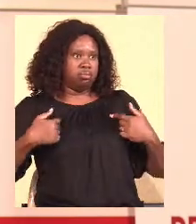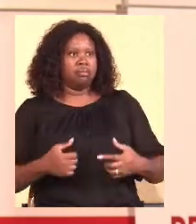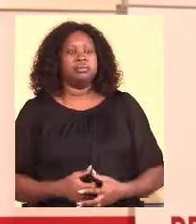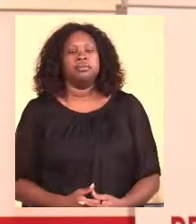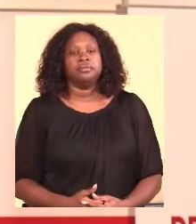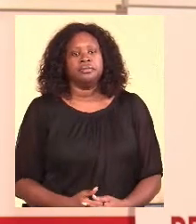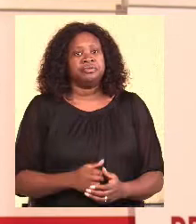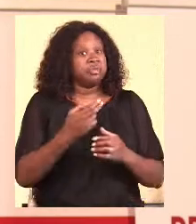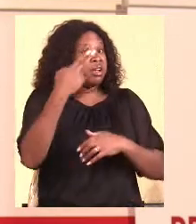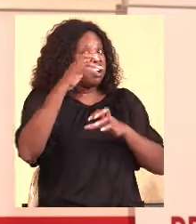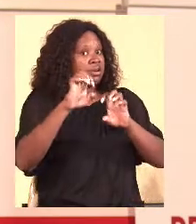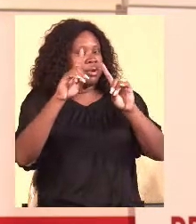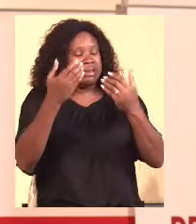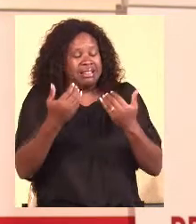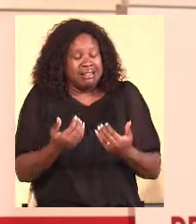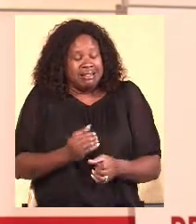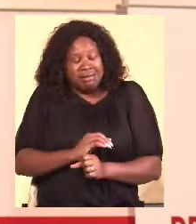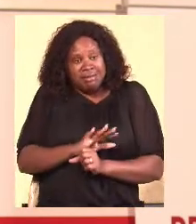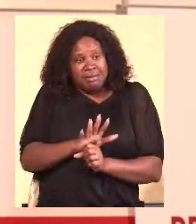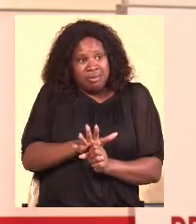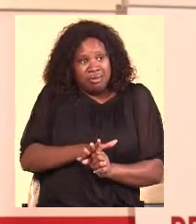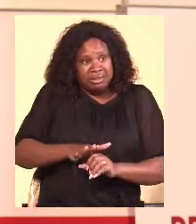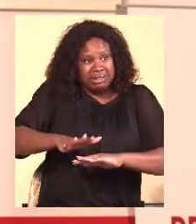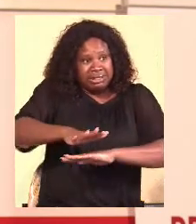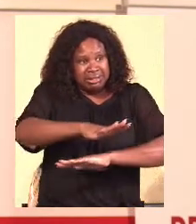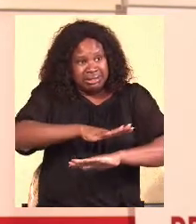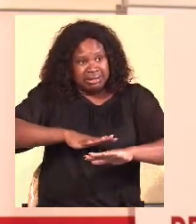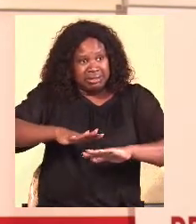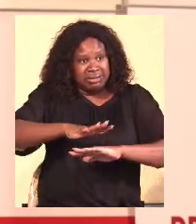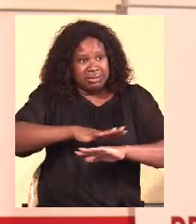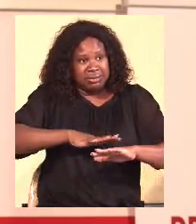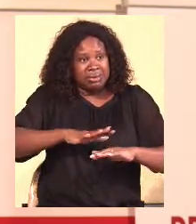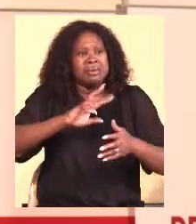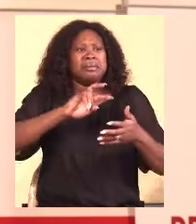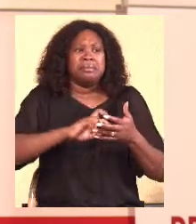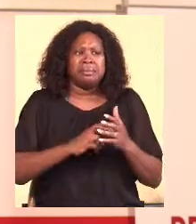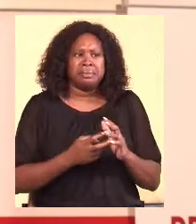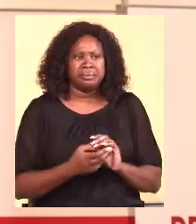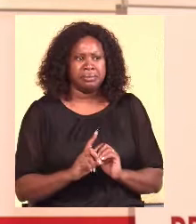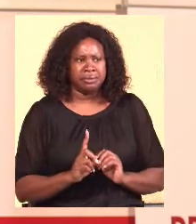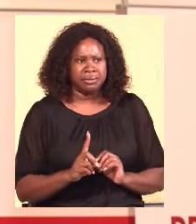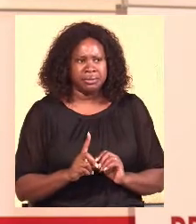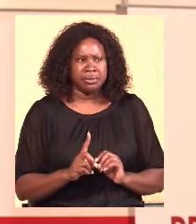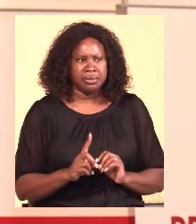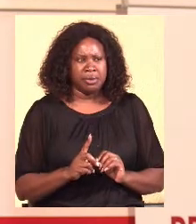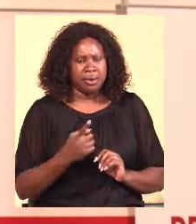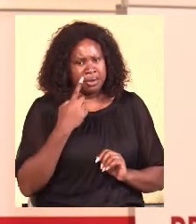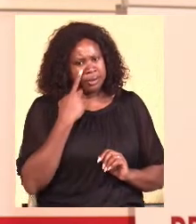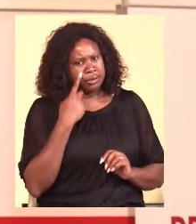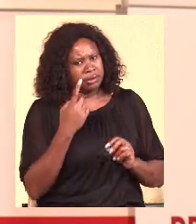the coronavirus situation has actually meant that we look closely at